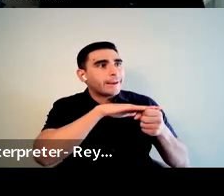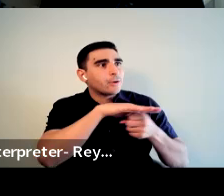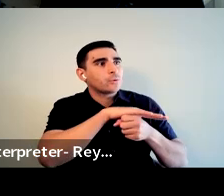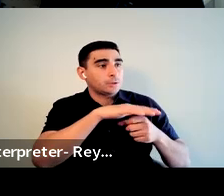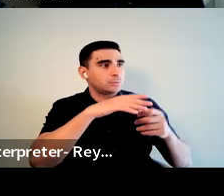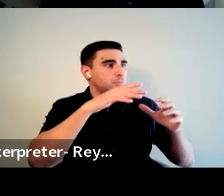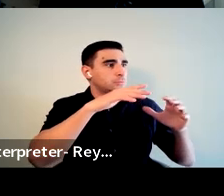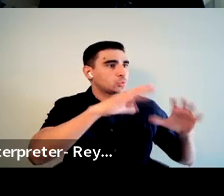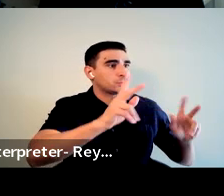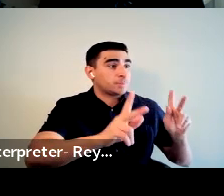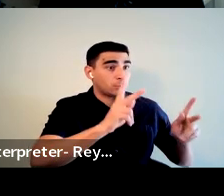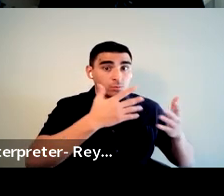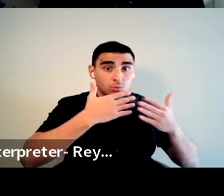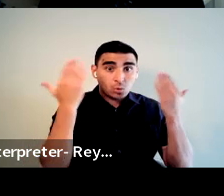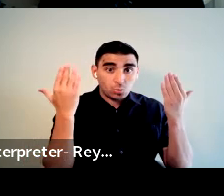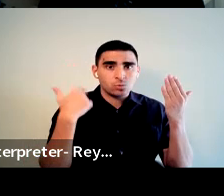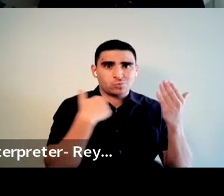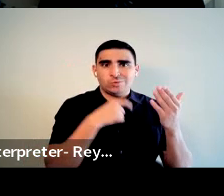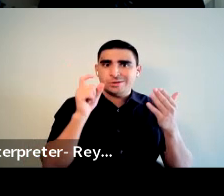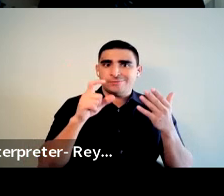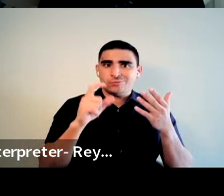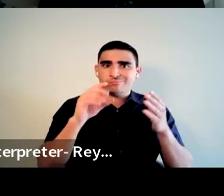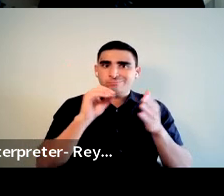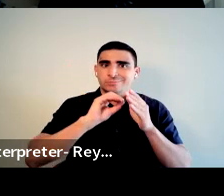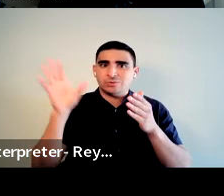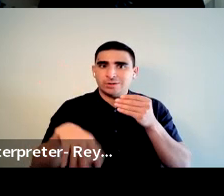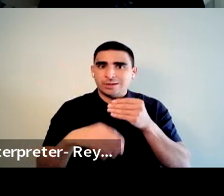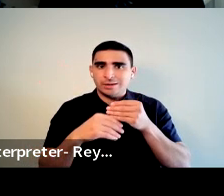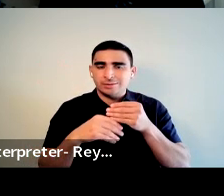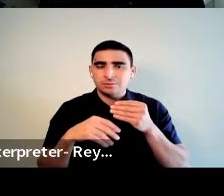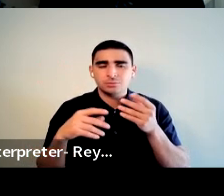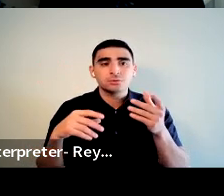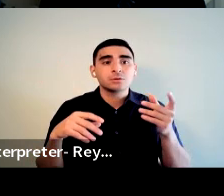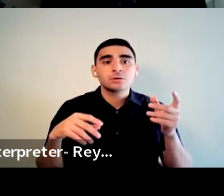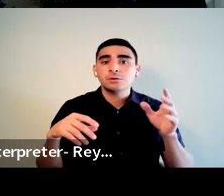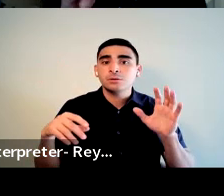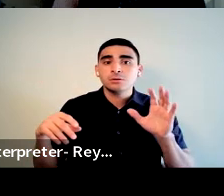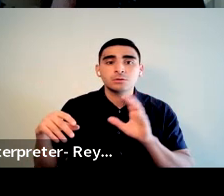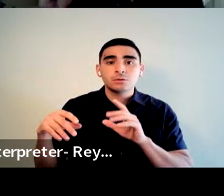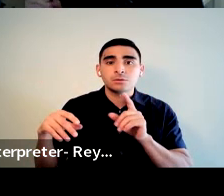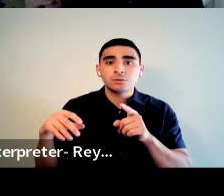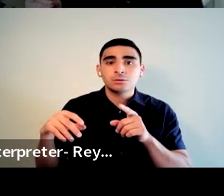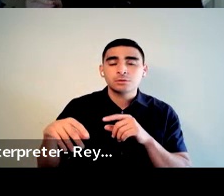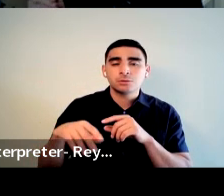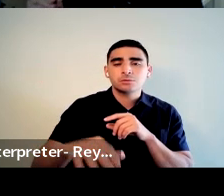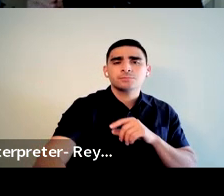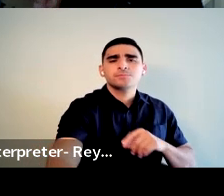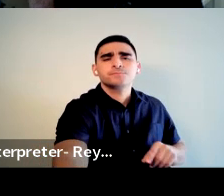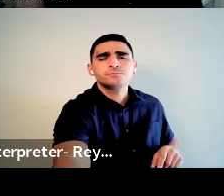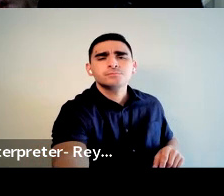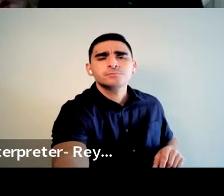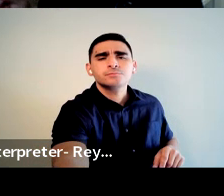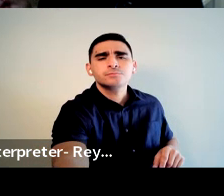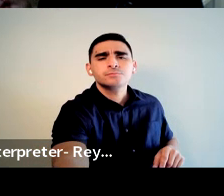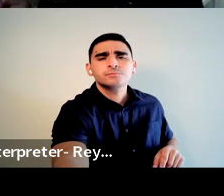exist. Does that help? Yeah, I think so. So if I might interject, these are the exact questions that